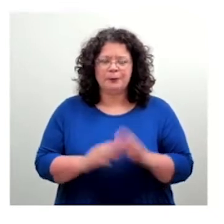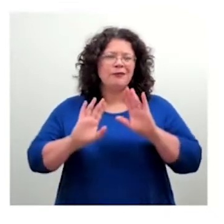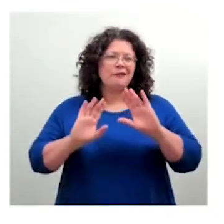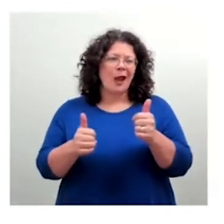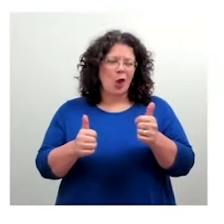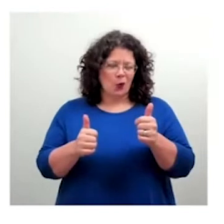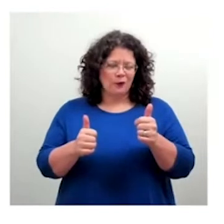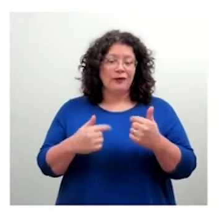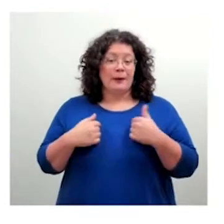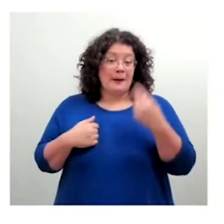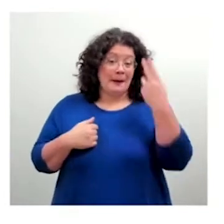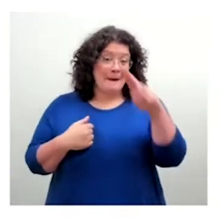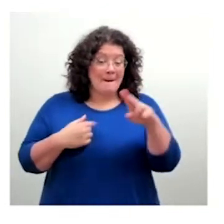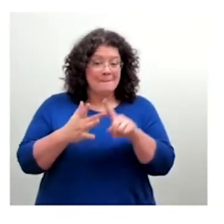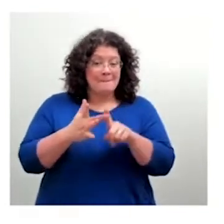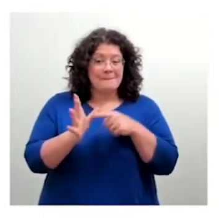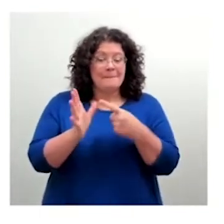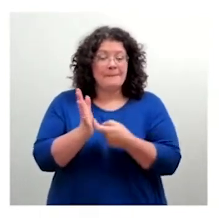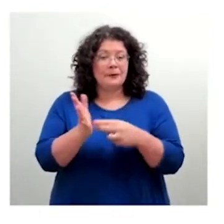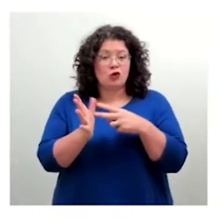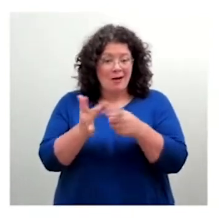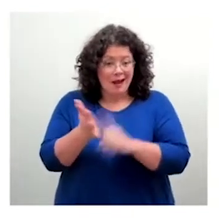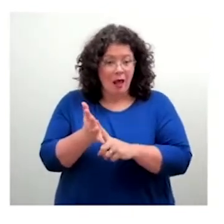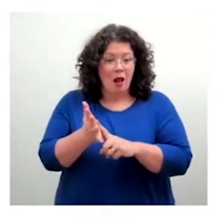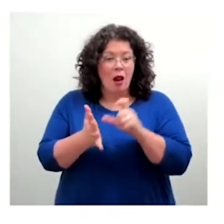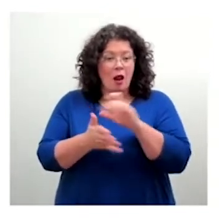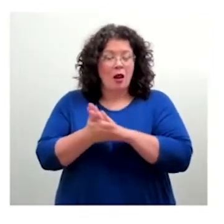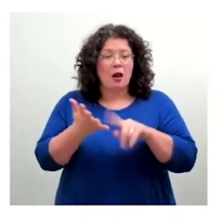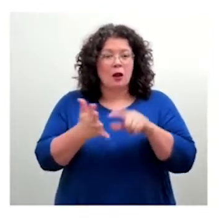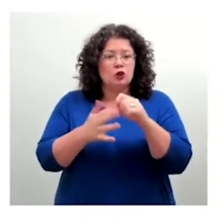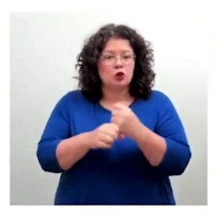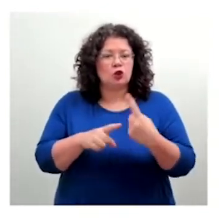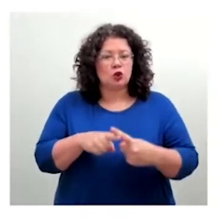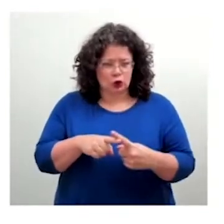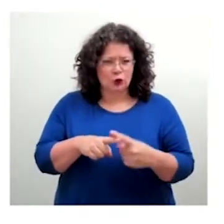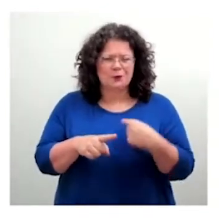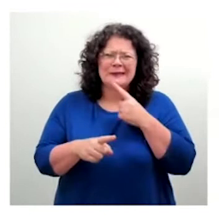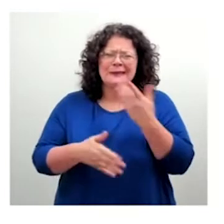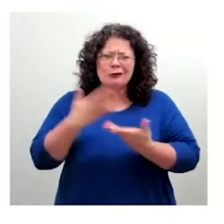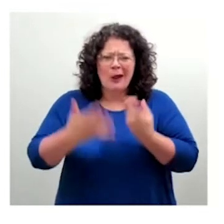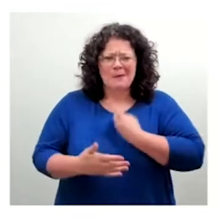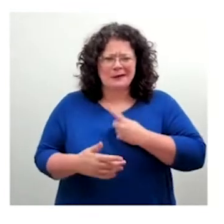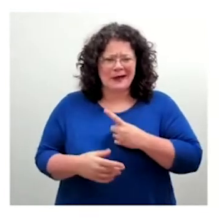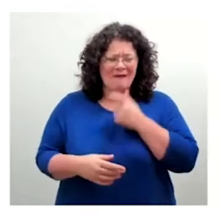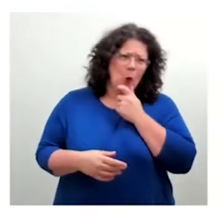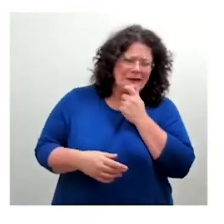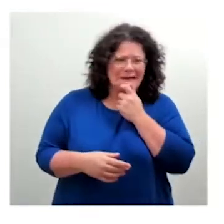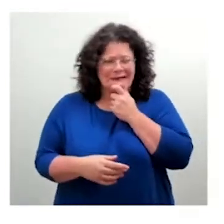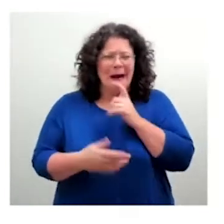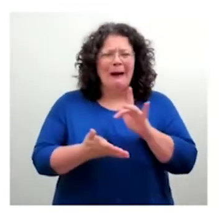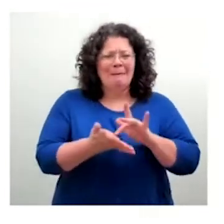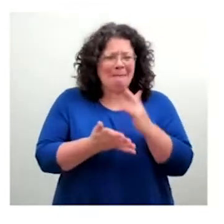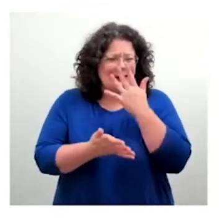I guess middle-aged male, kind of balding. I shaved my head this morning, so I have even less hair than I